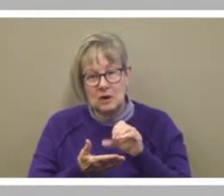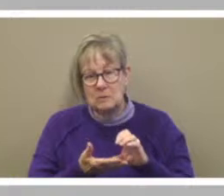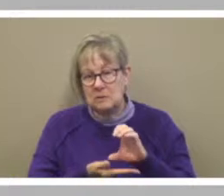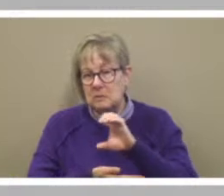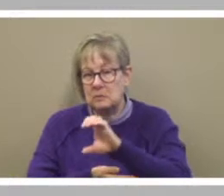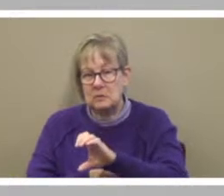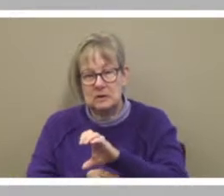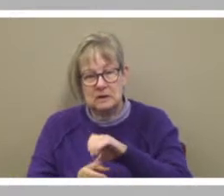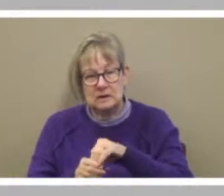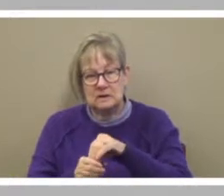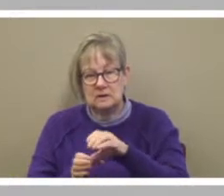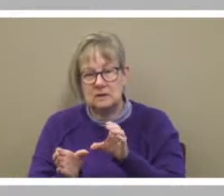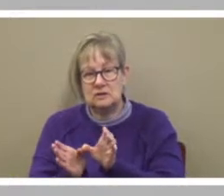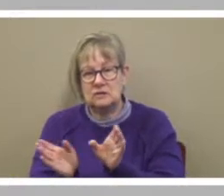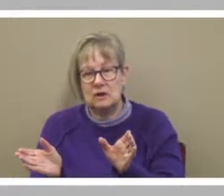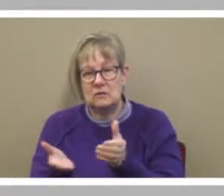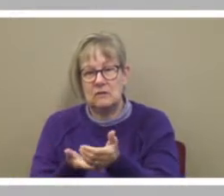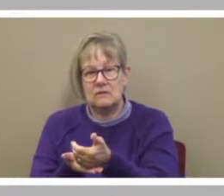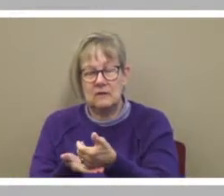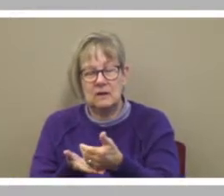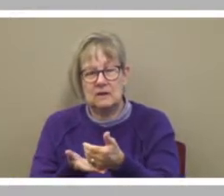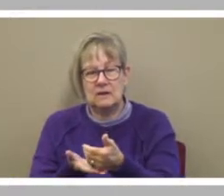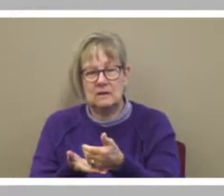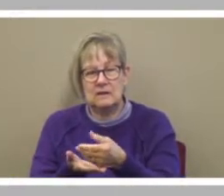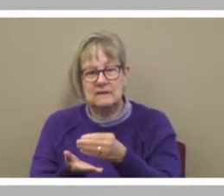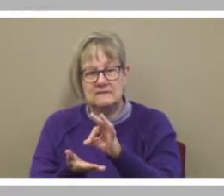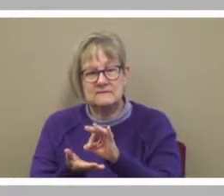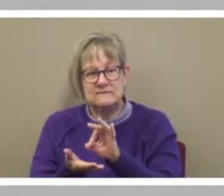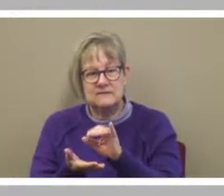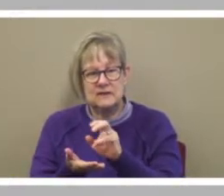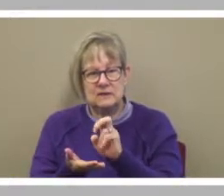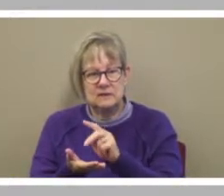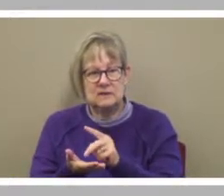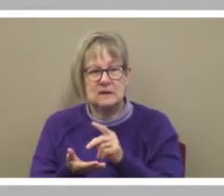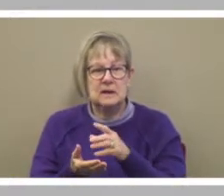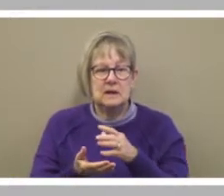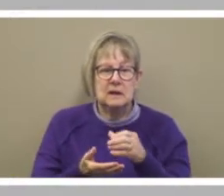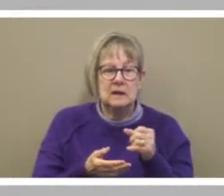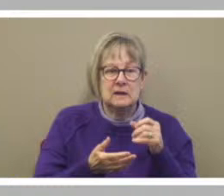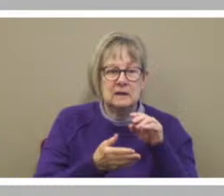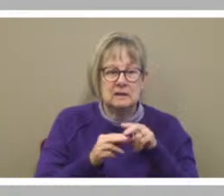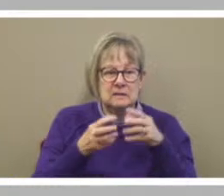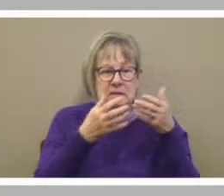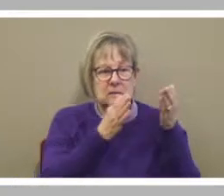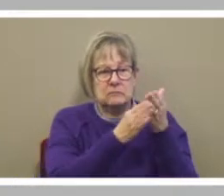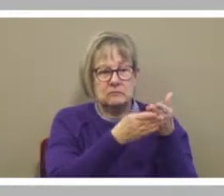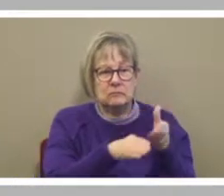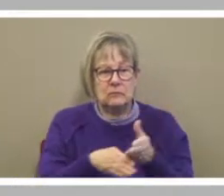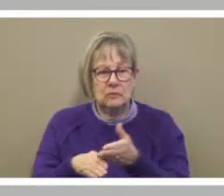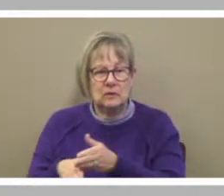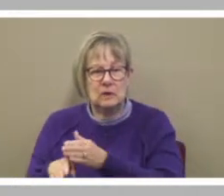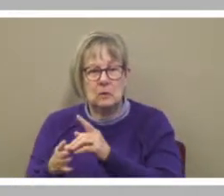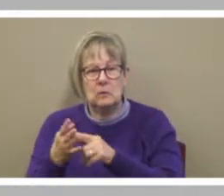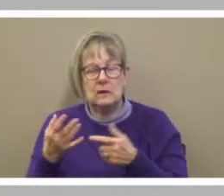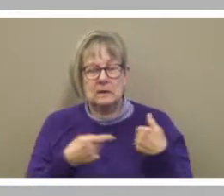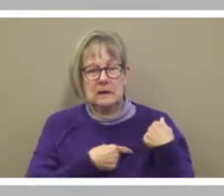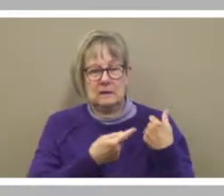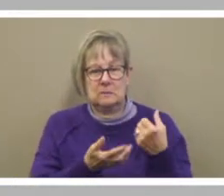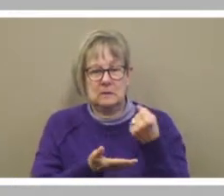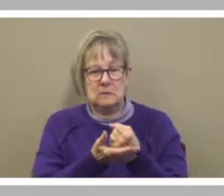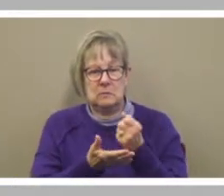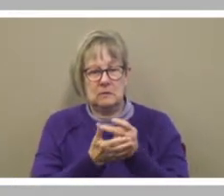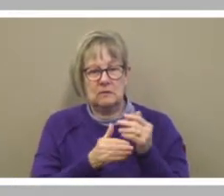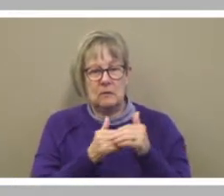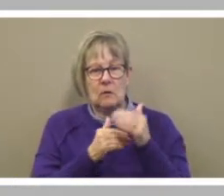fund. Here's a breakdown of the increases that council has approved for the over 65